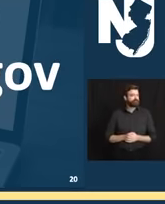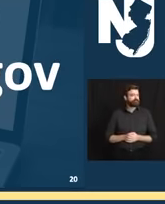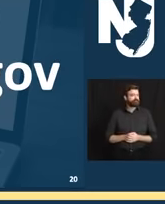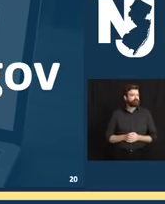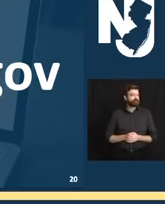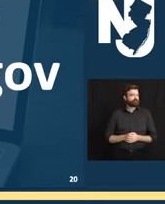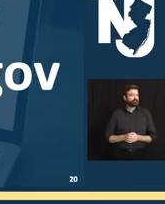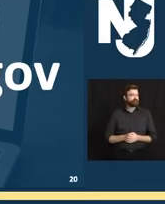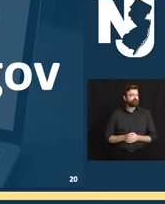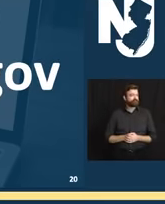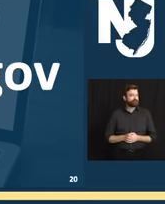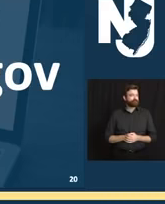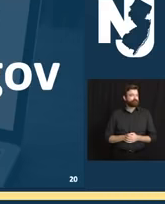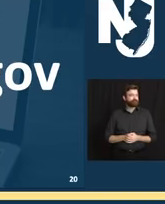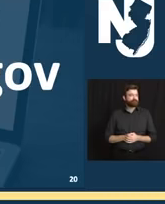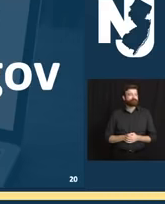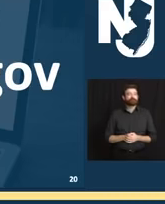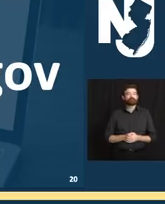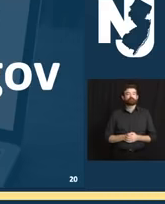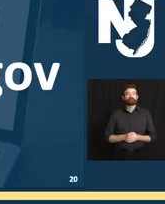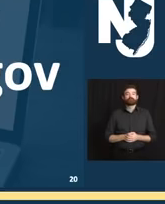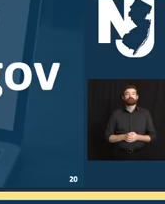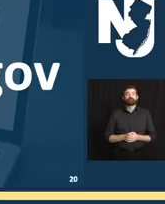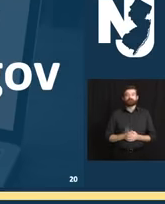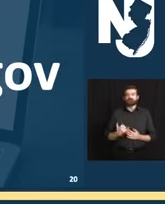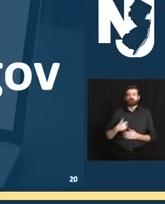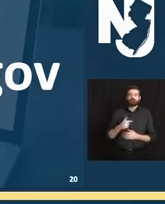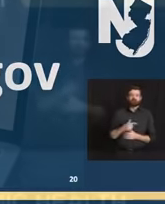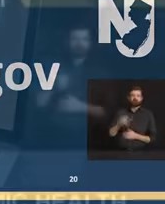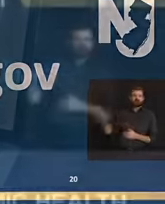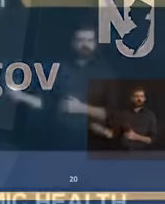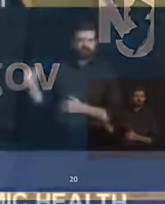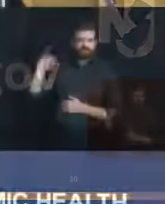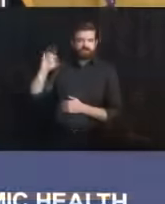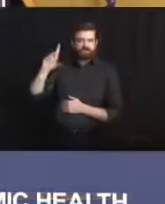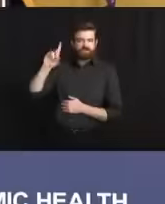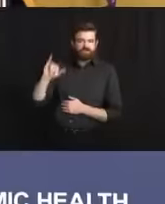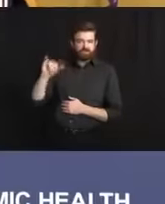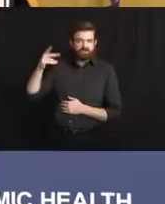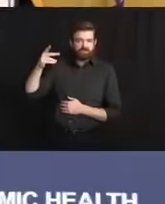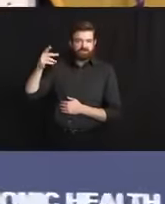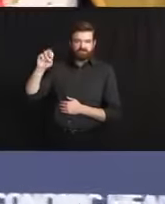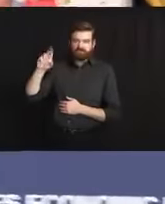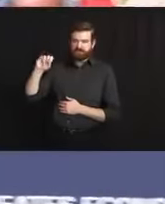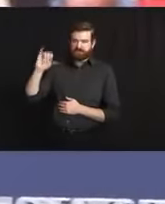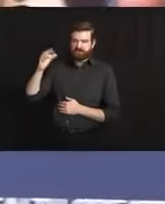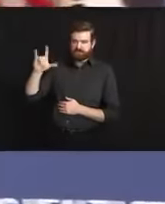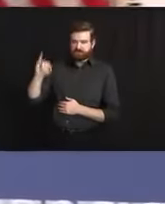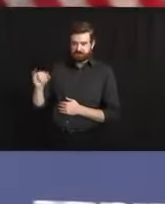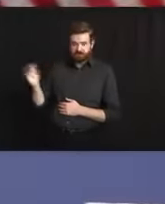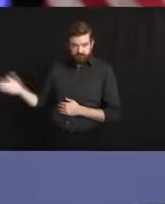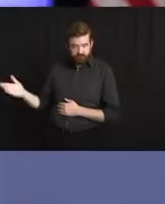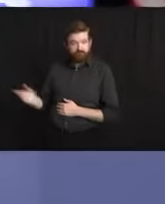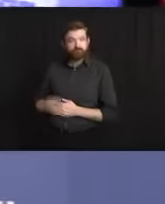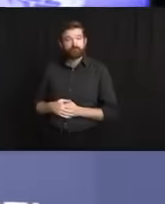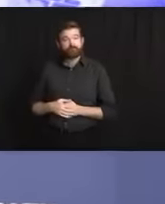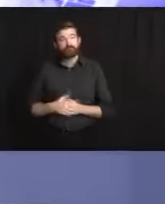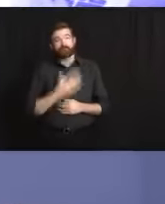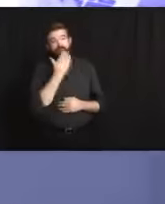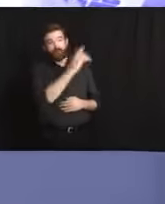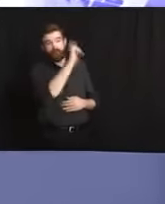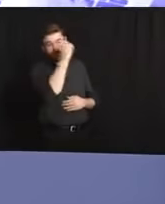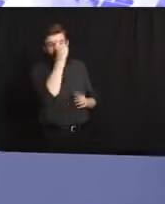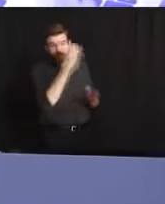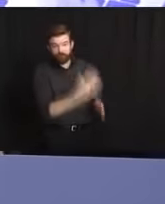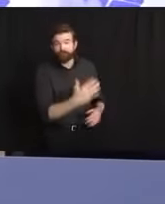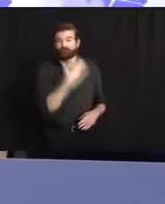that, please help me welcome the woman who needs no introduction, the Commissioner of the Department of Health, Judy Persichilli. Thank you, Governor, and good afternoon.